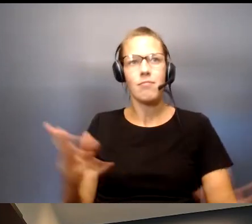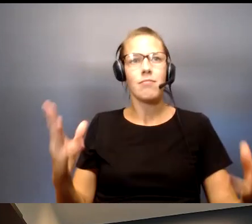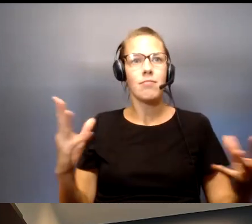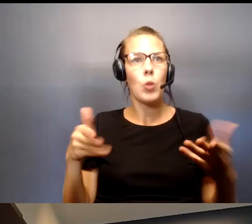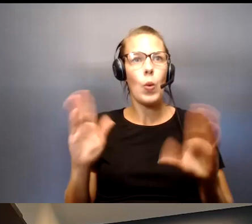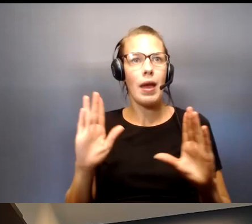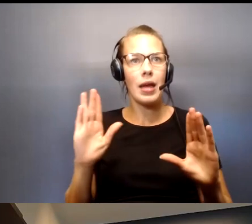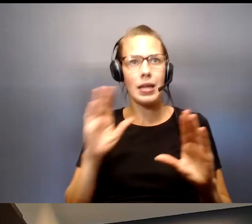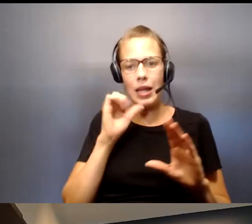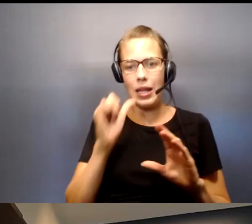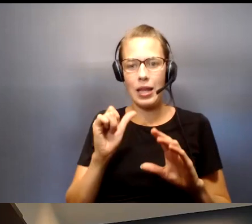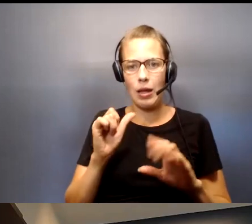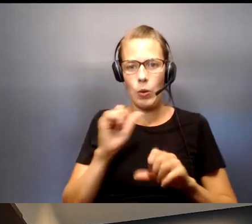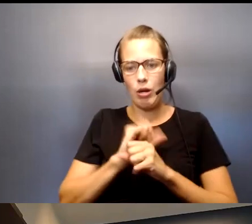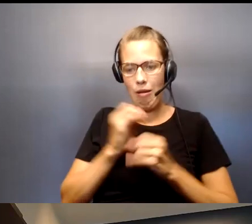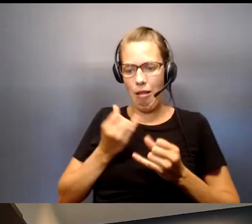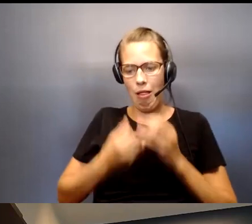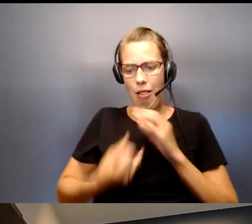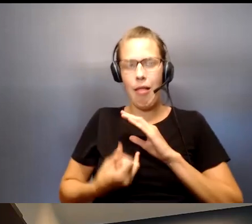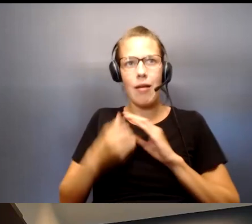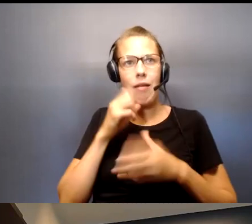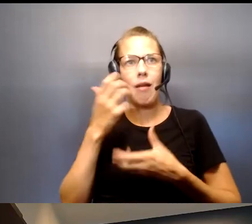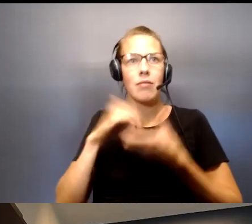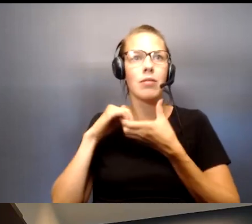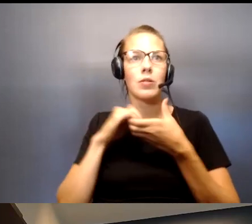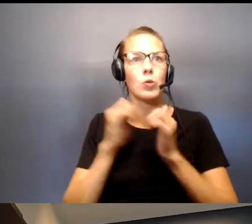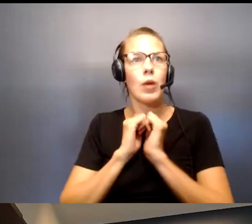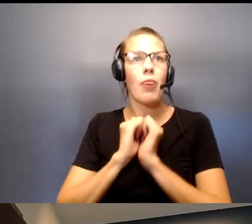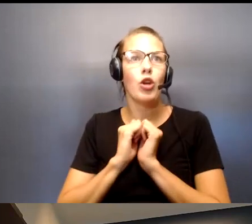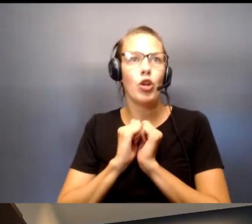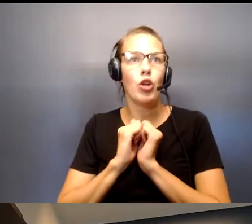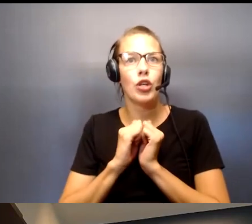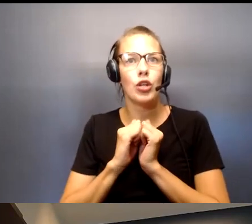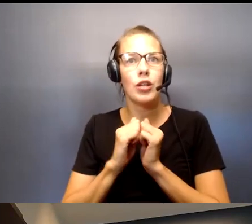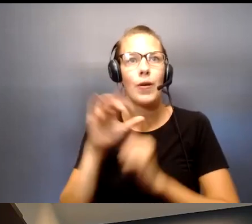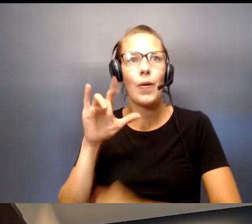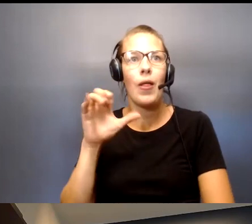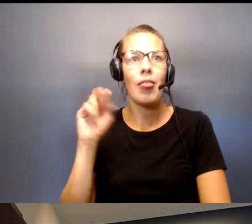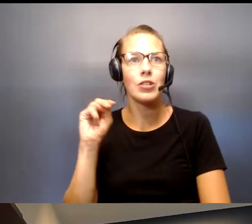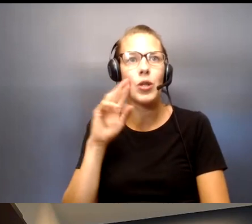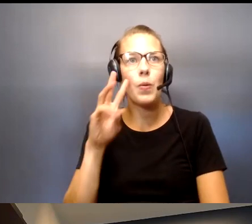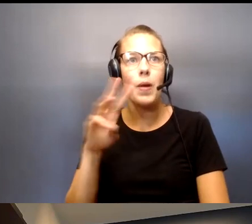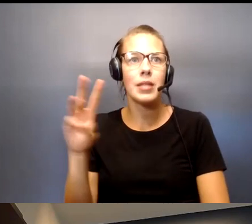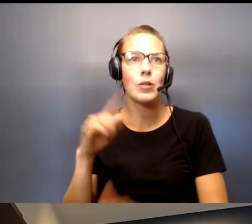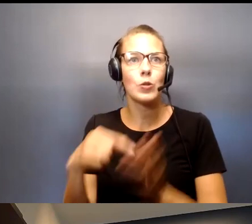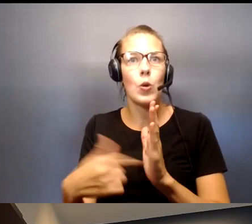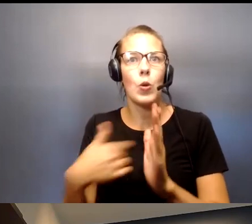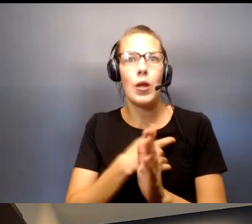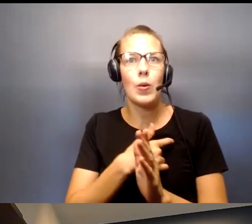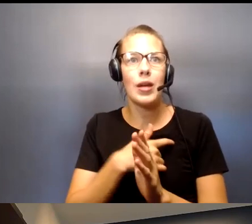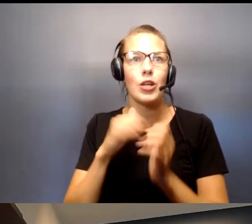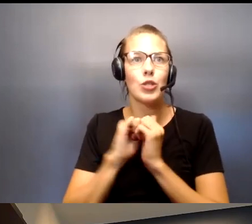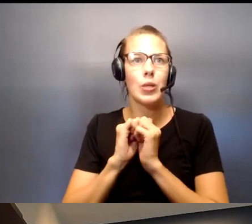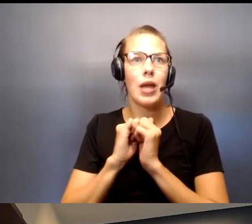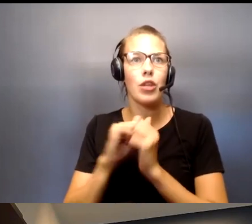simply working in our silos, we are working in the collective together. As the coalition website indicates, we are together